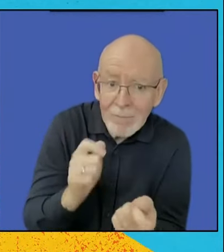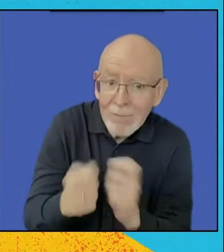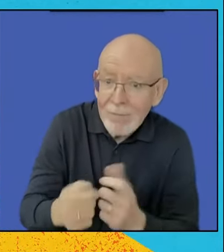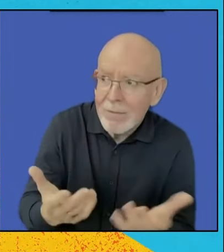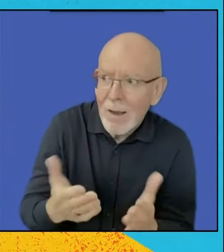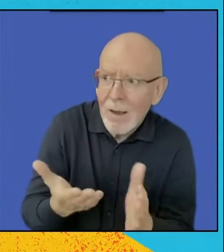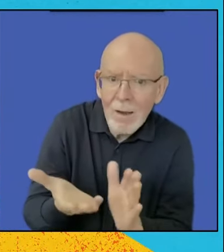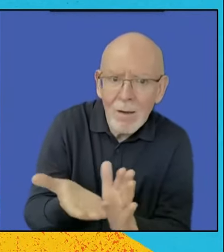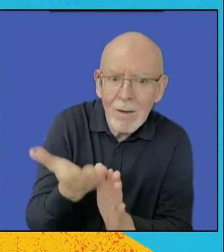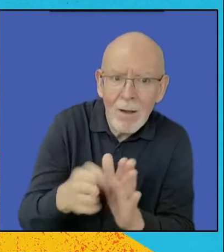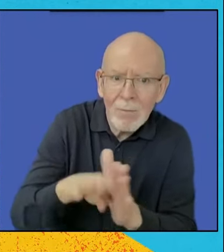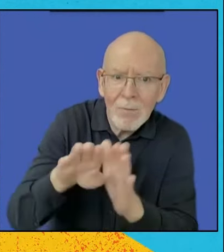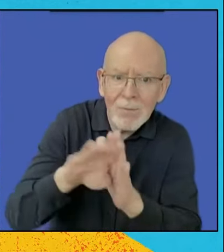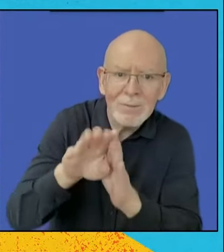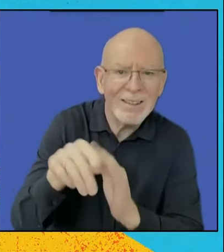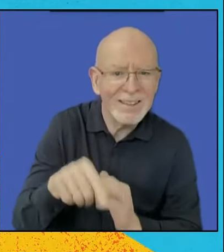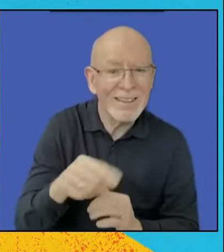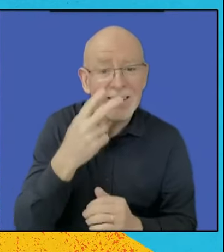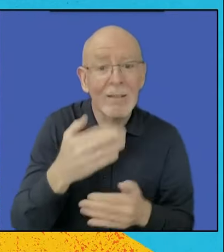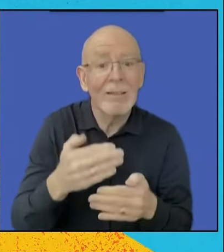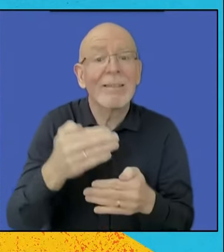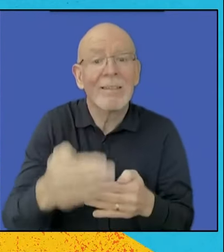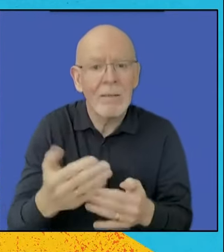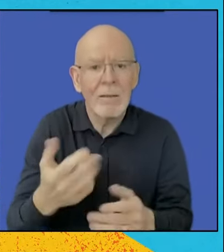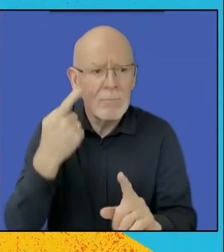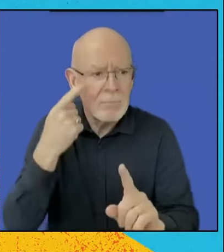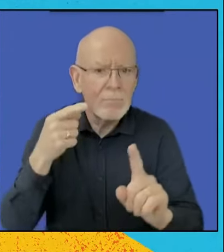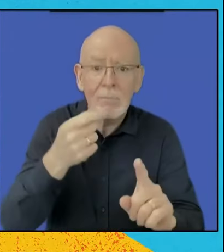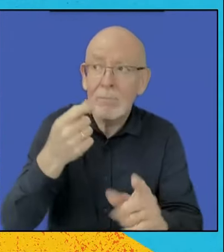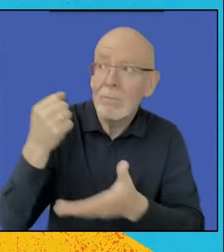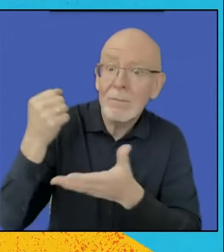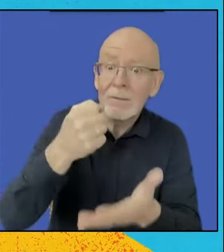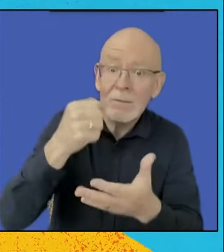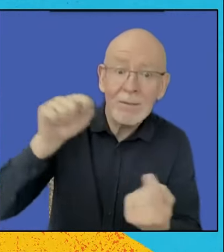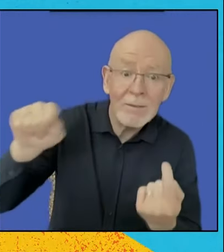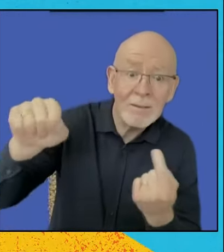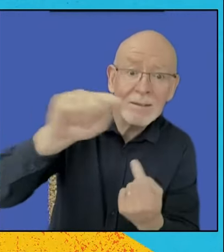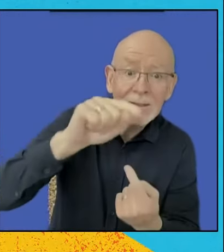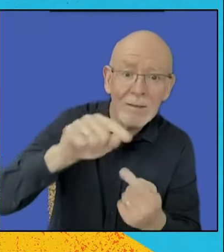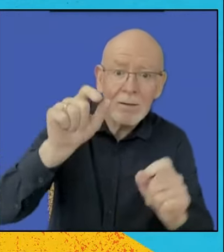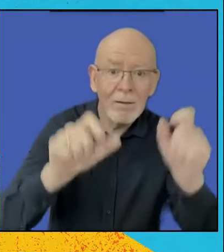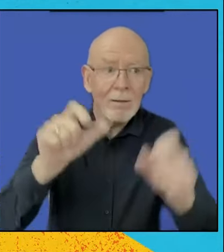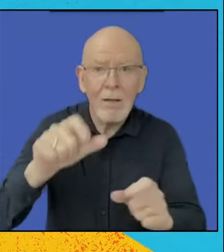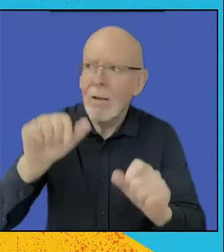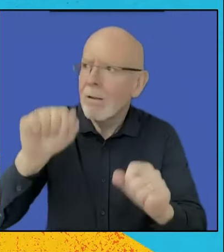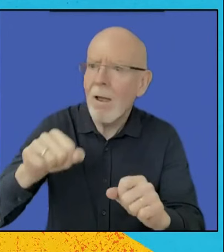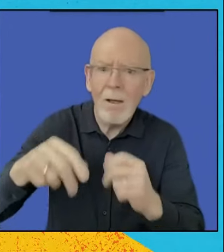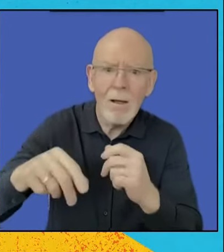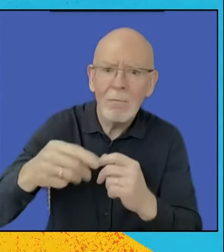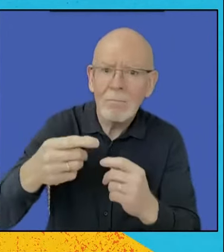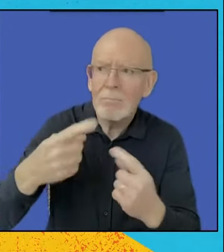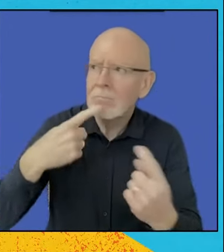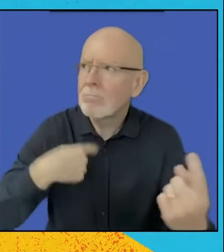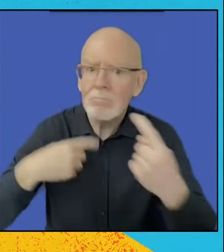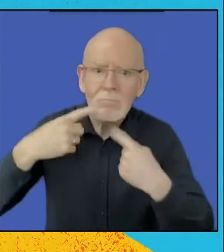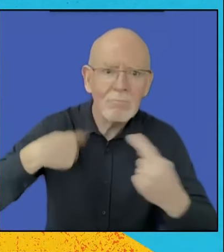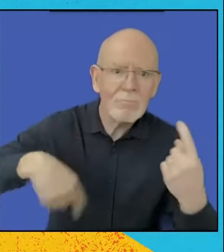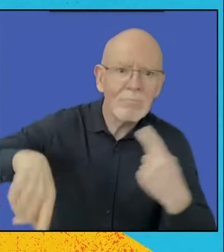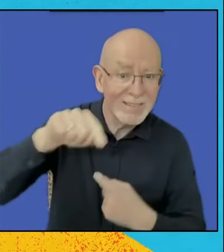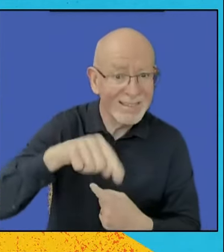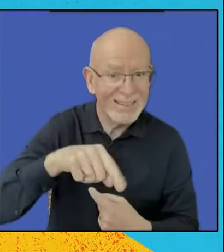UNDP's Youth Collab Network and also got funding from United Nations World Food Program. So we should remember, since we are doing something